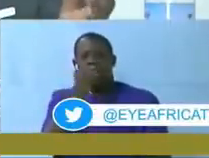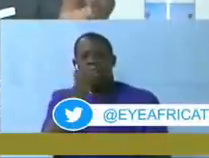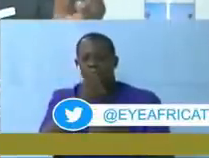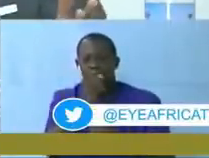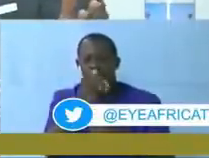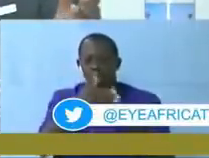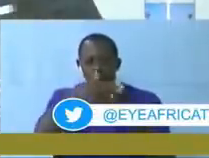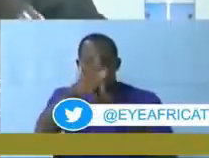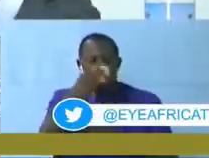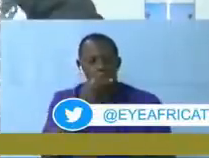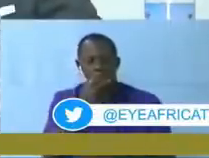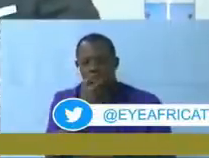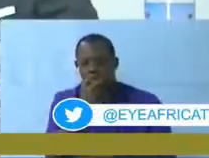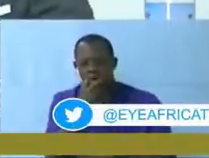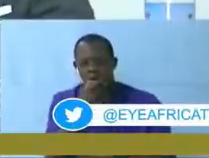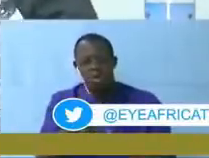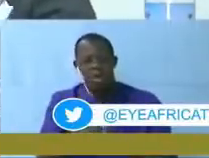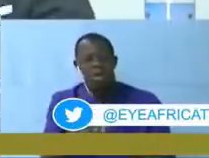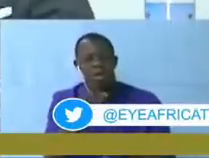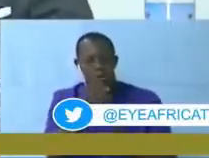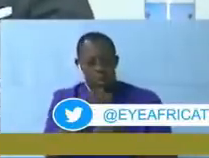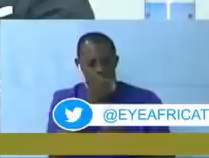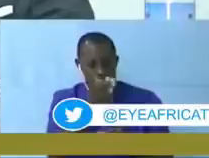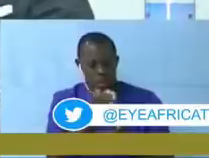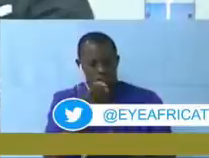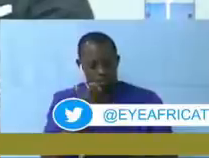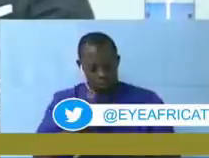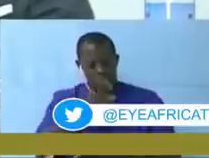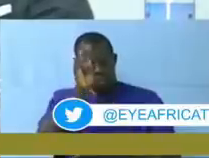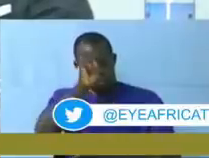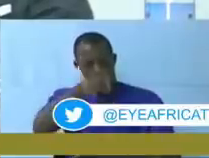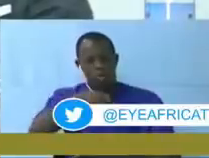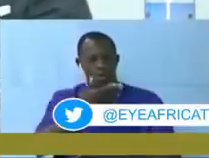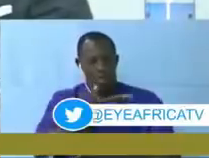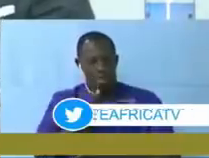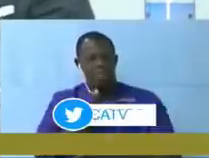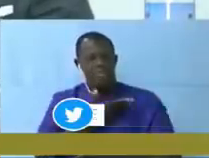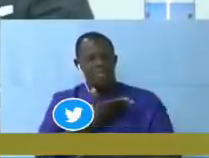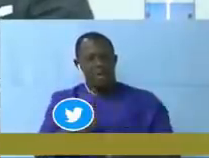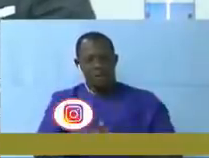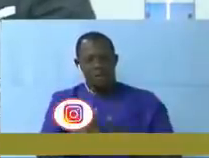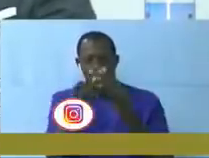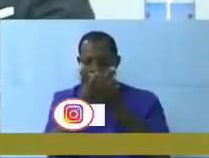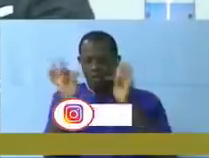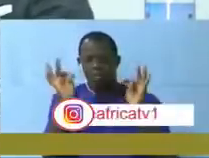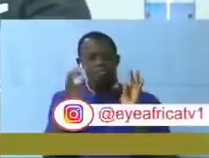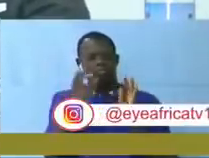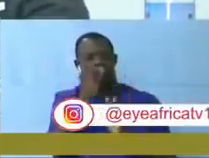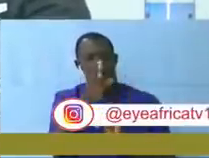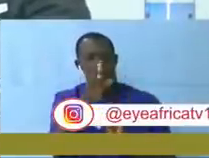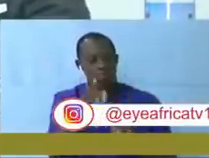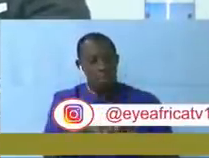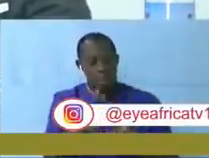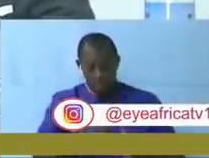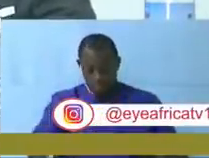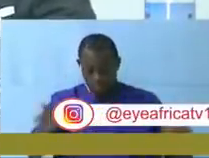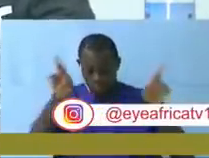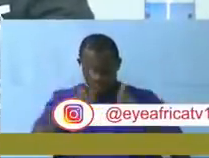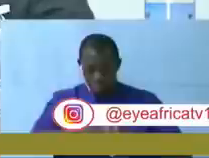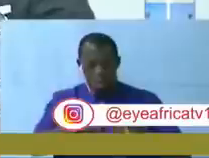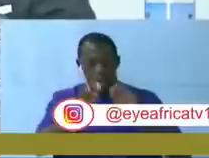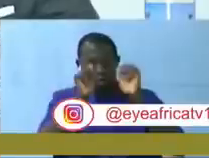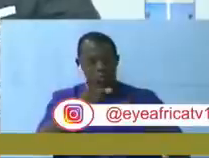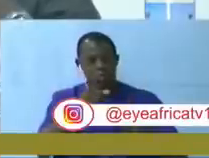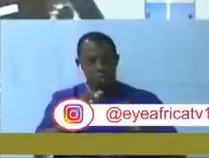to ensure that the people had a say in whether their representatives could move from